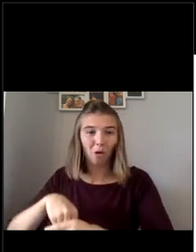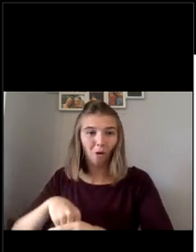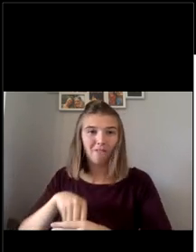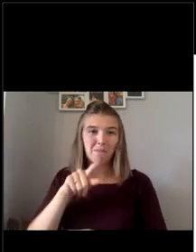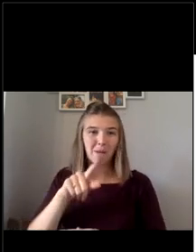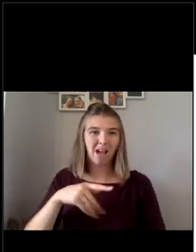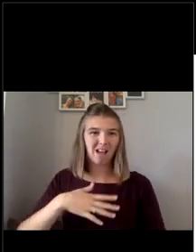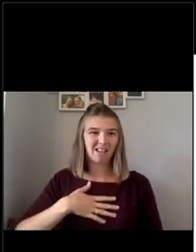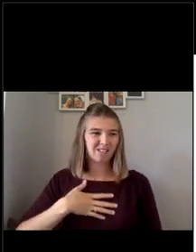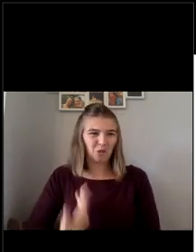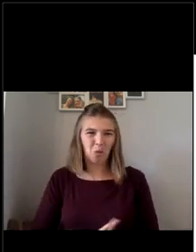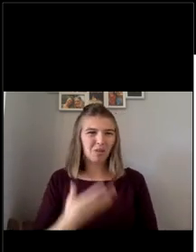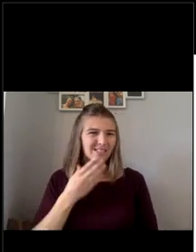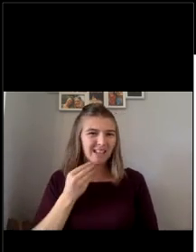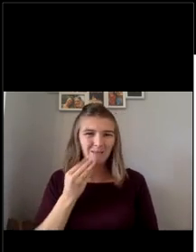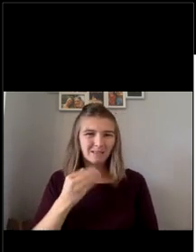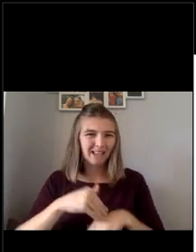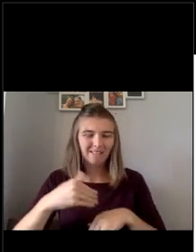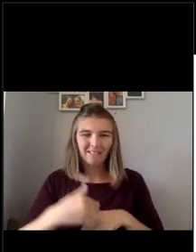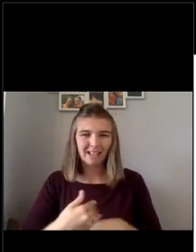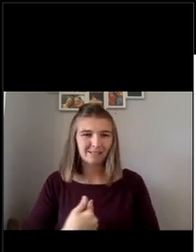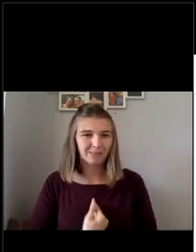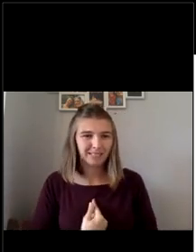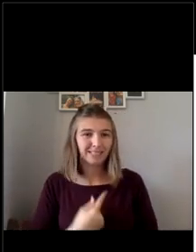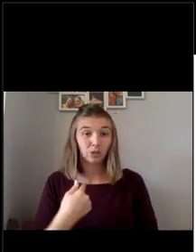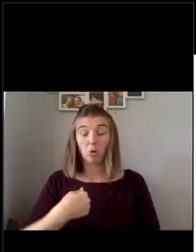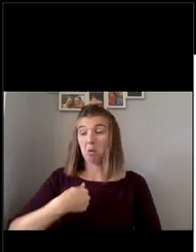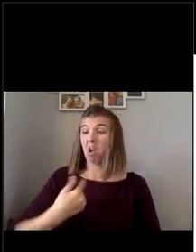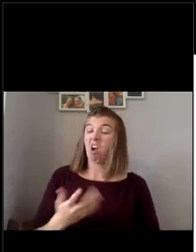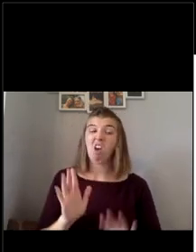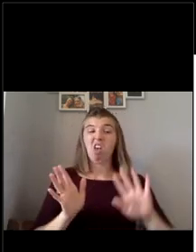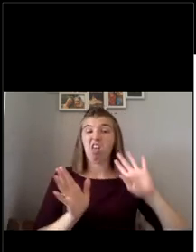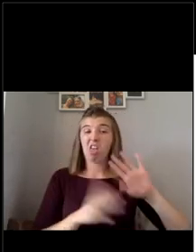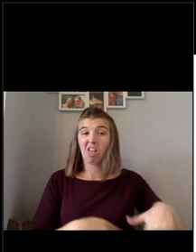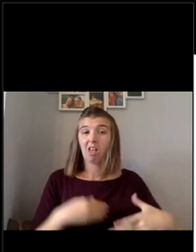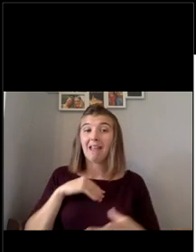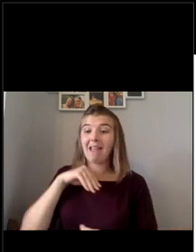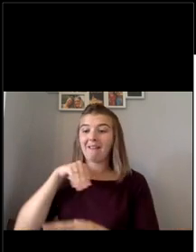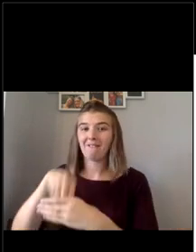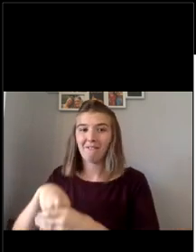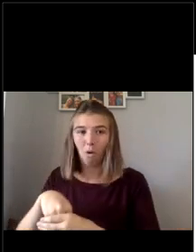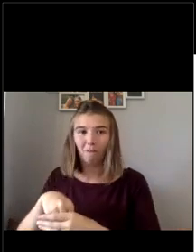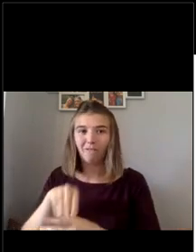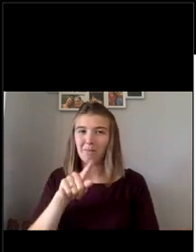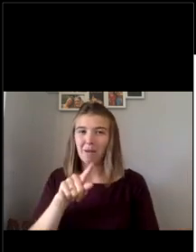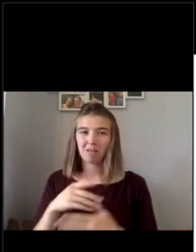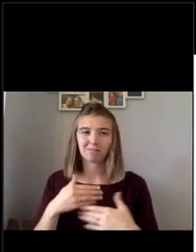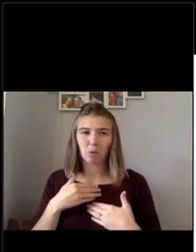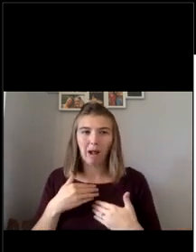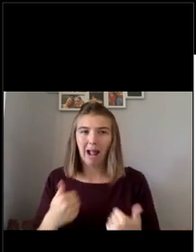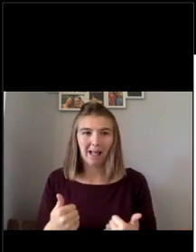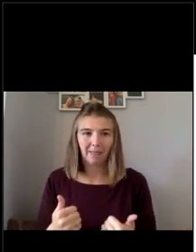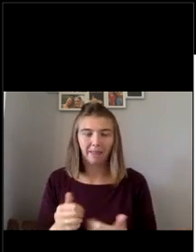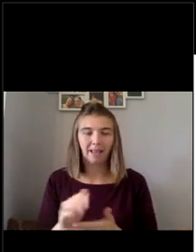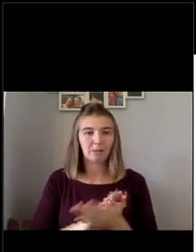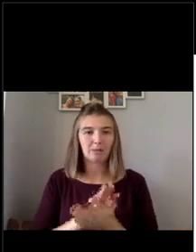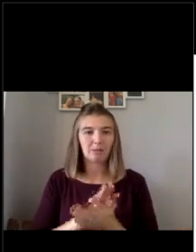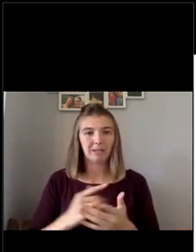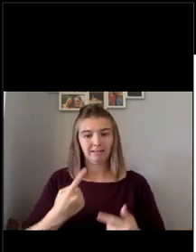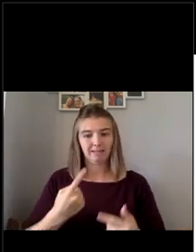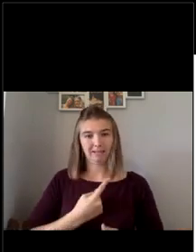these activities that was not healthy for me. So I started to get sick and more sick as time went